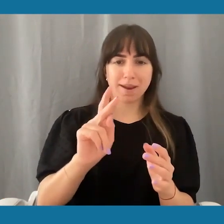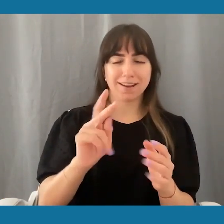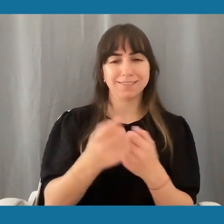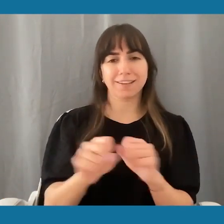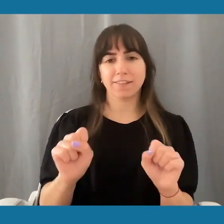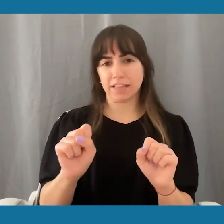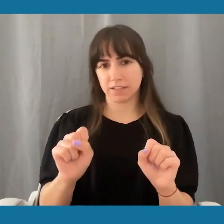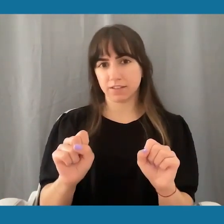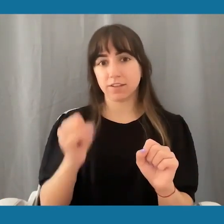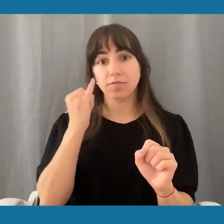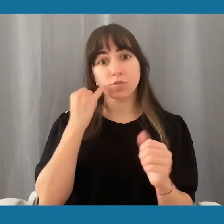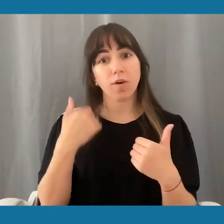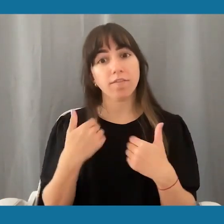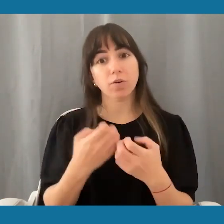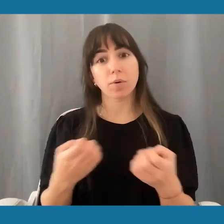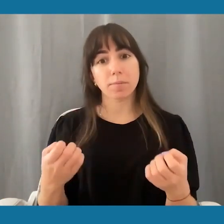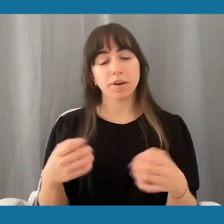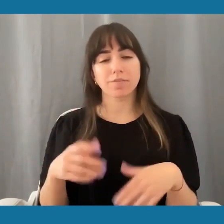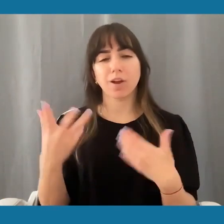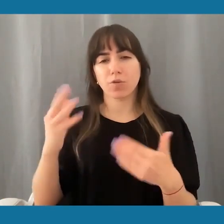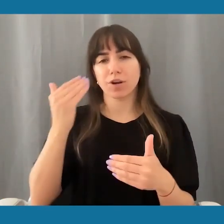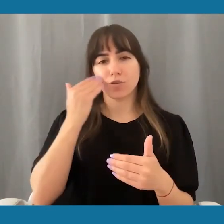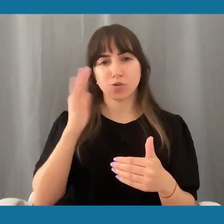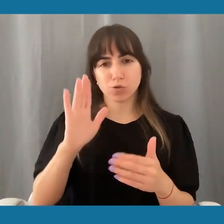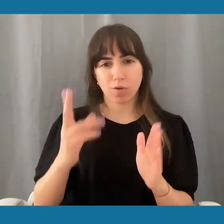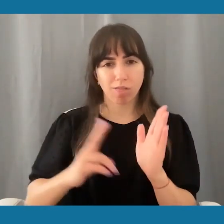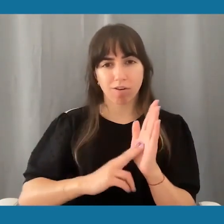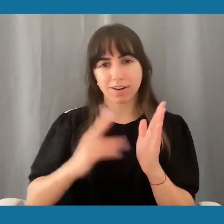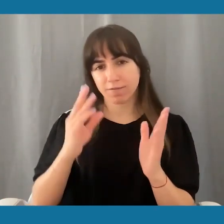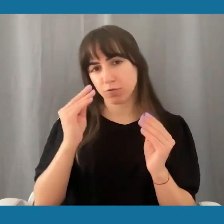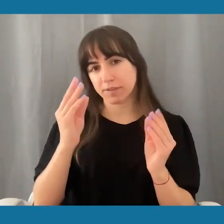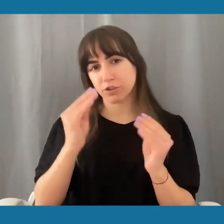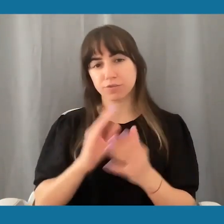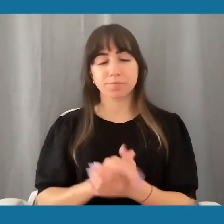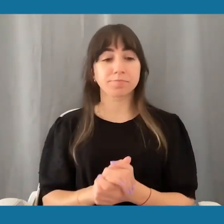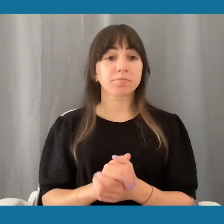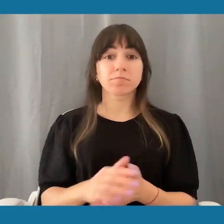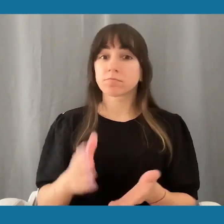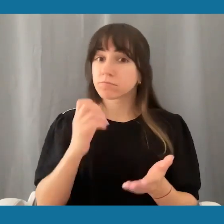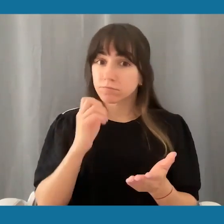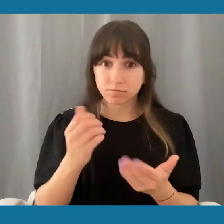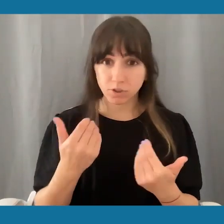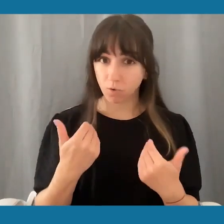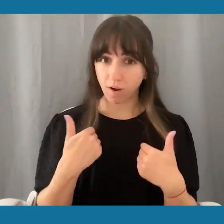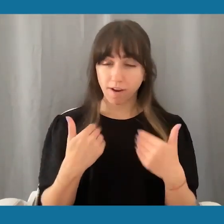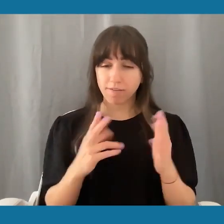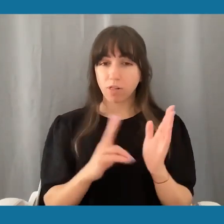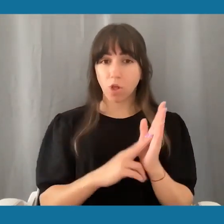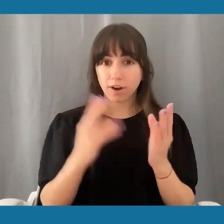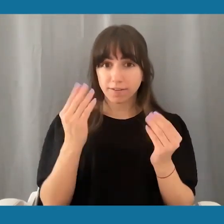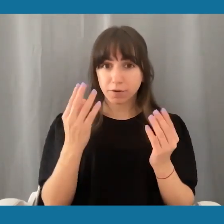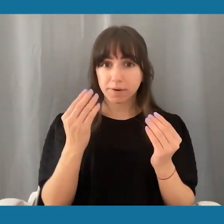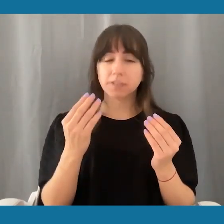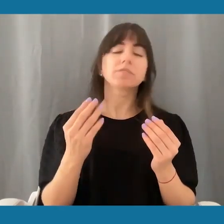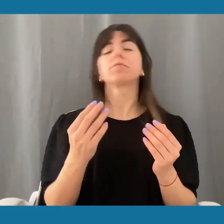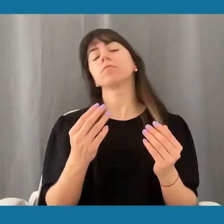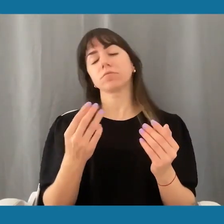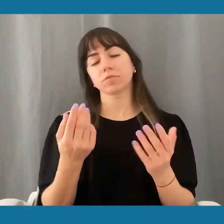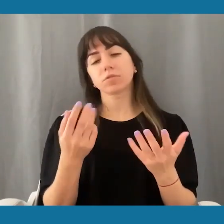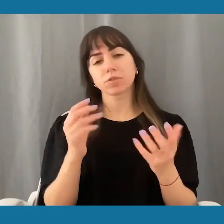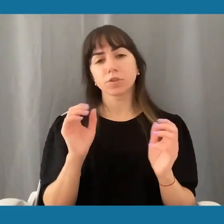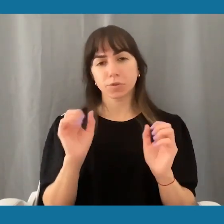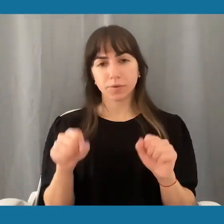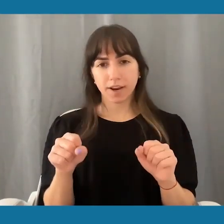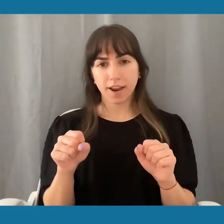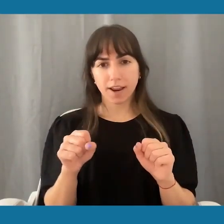login information, there is a way to where you could submit a voided check or a bank statement. But Plaid Link is the preferred method because it's